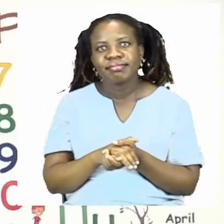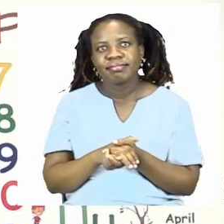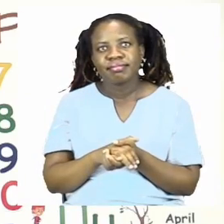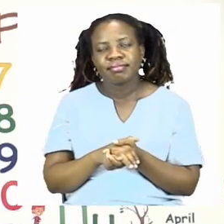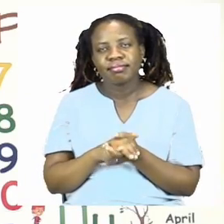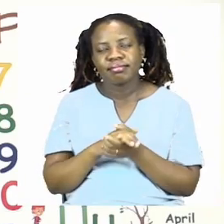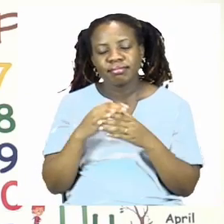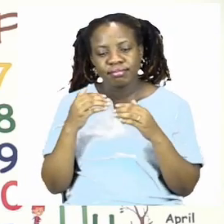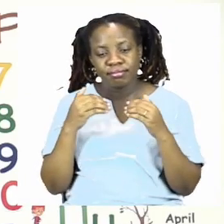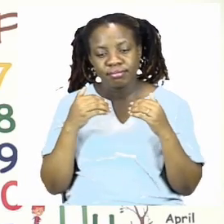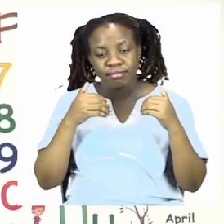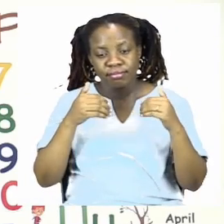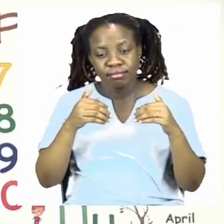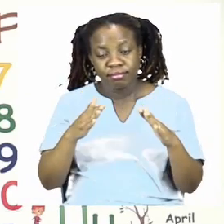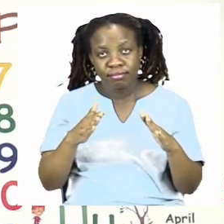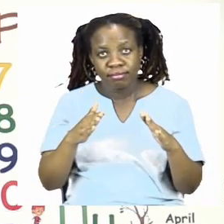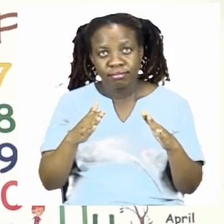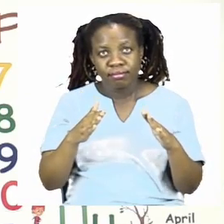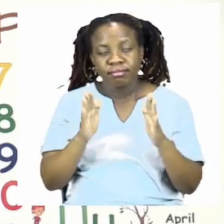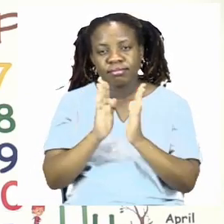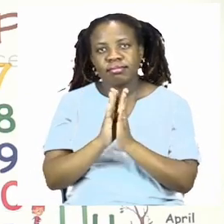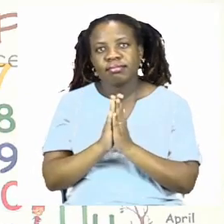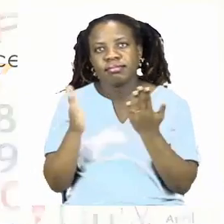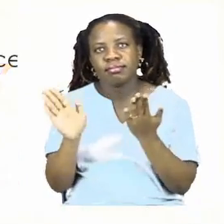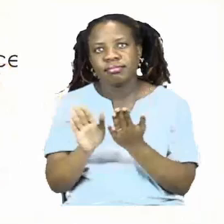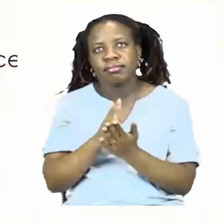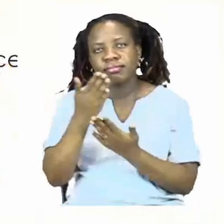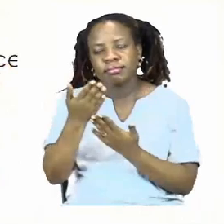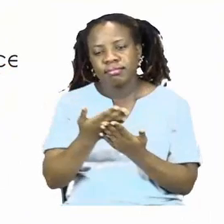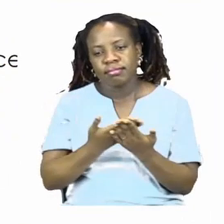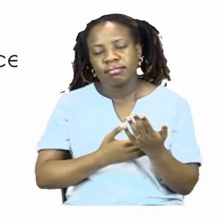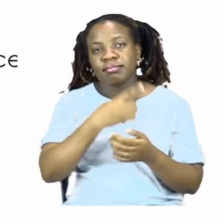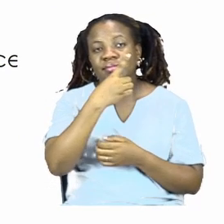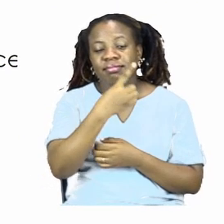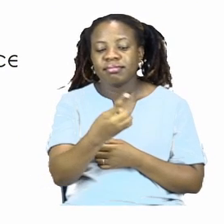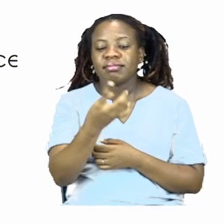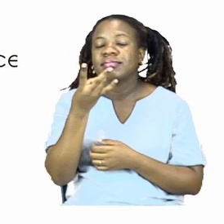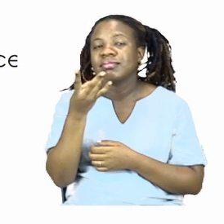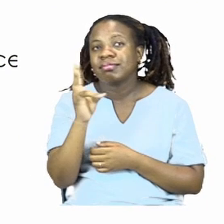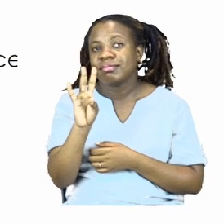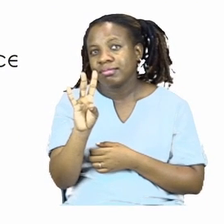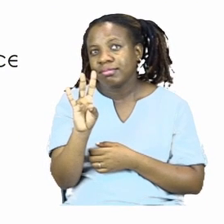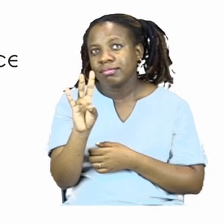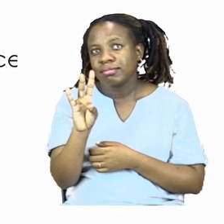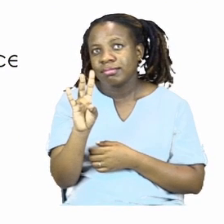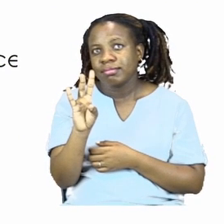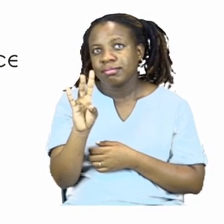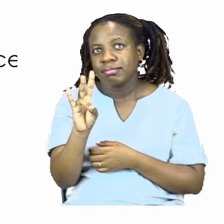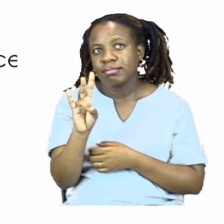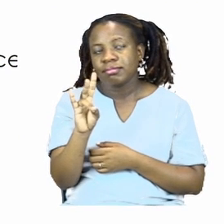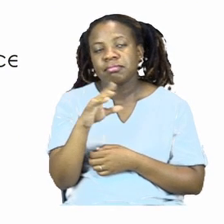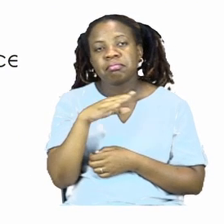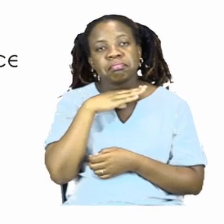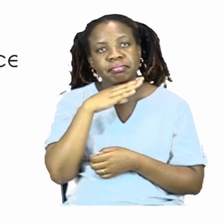Let's start this part of our lesson on page 17. Now here, boys and girls, we have a